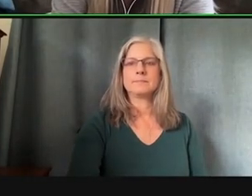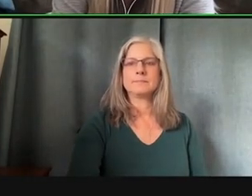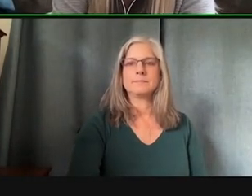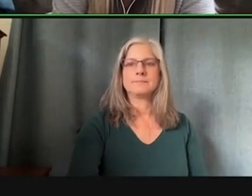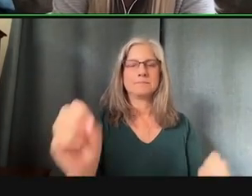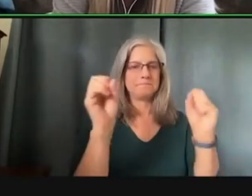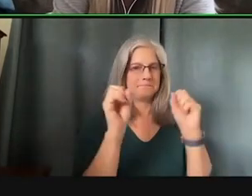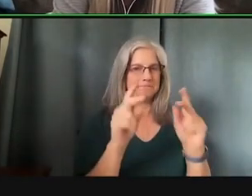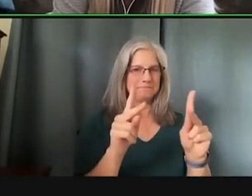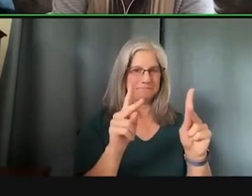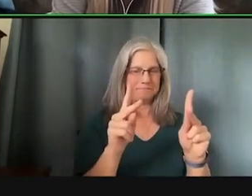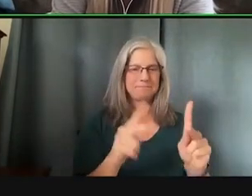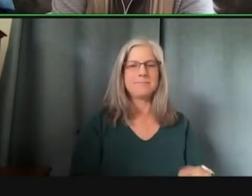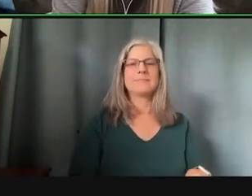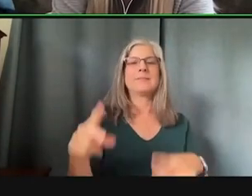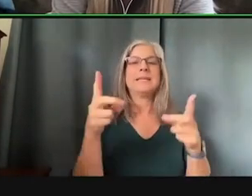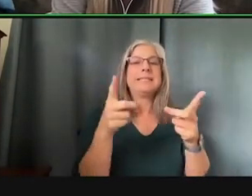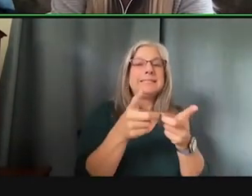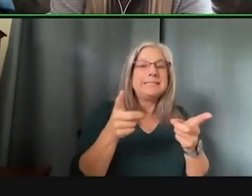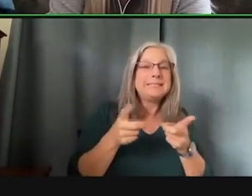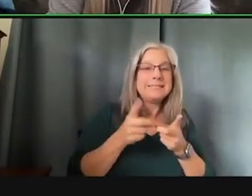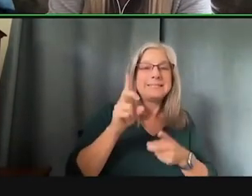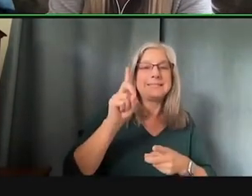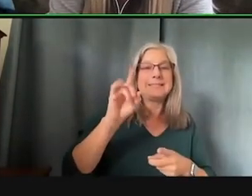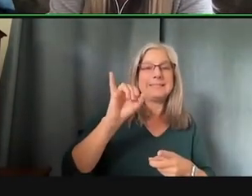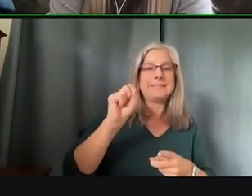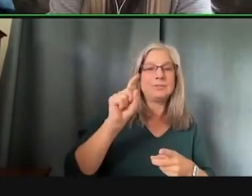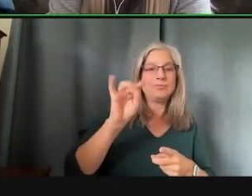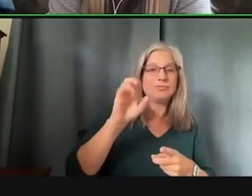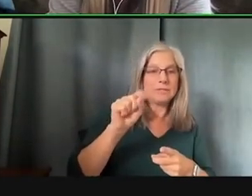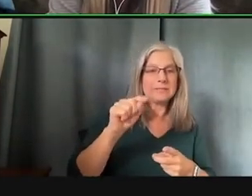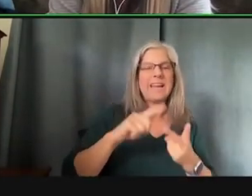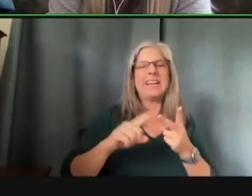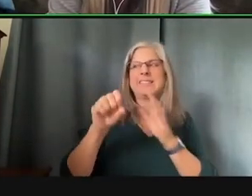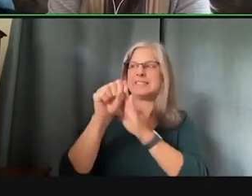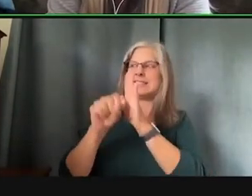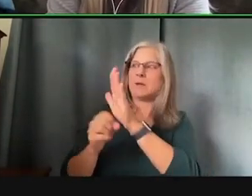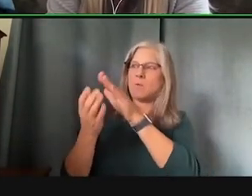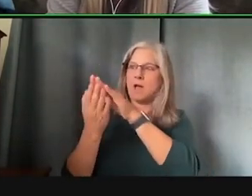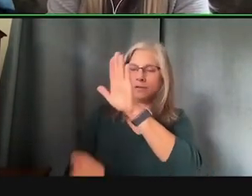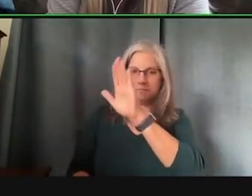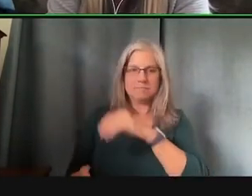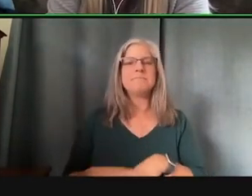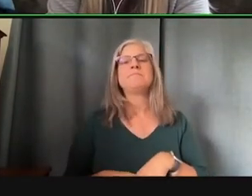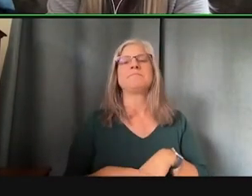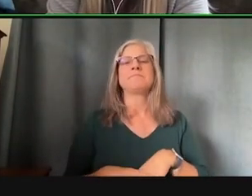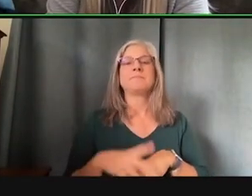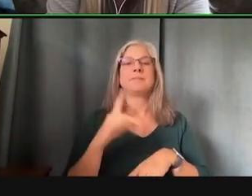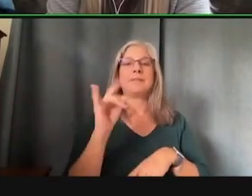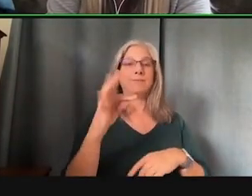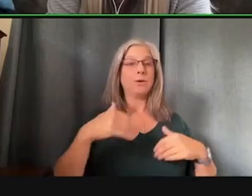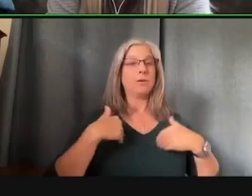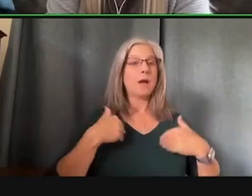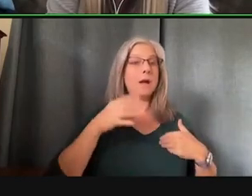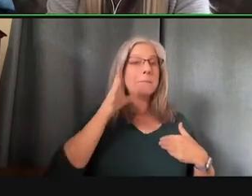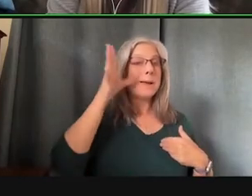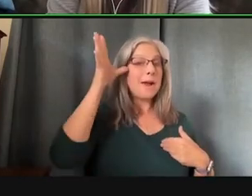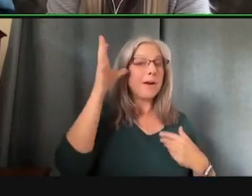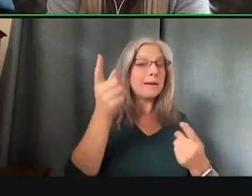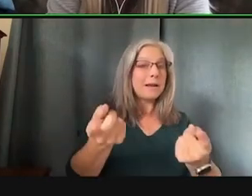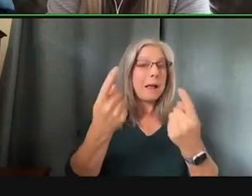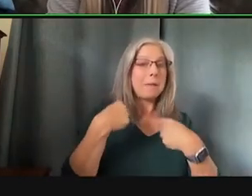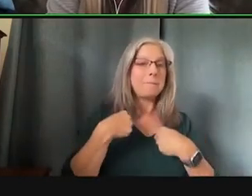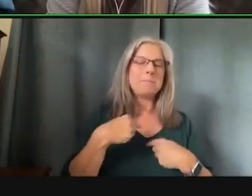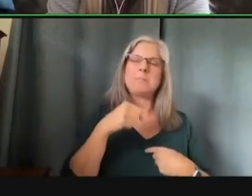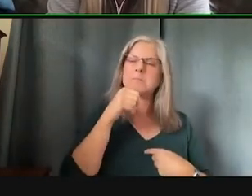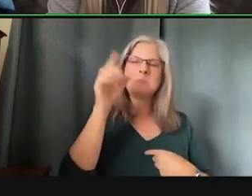Okay, so district and statewide testing. If you're a young new parent attending this presentation, you don't really have to